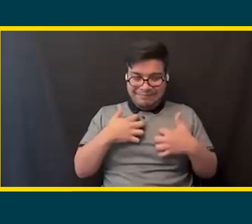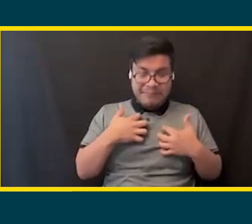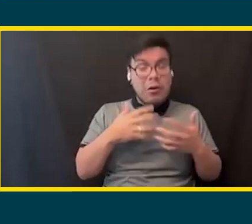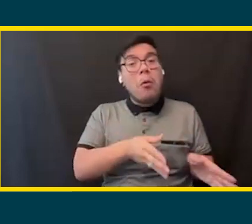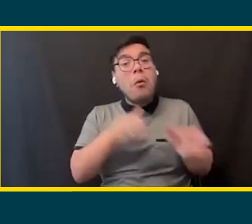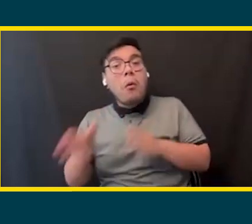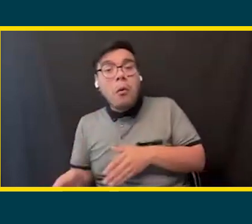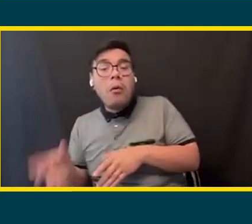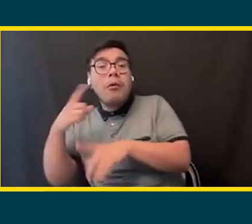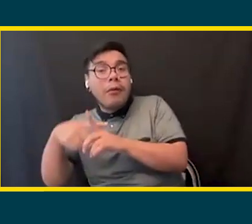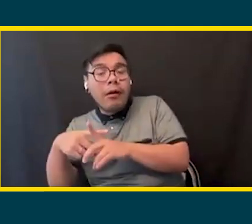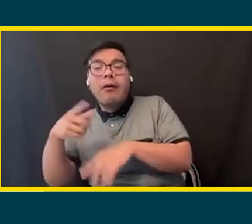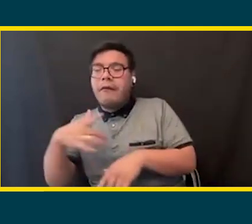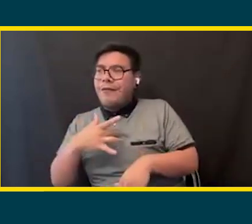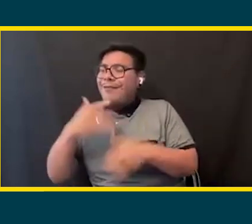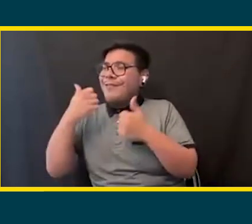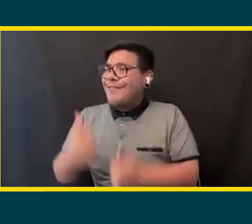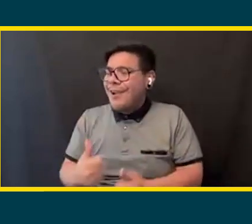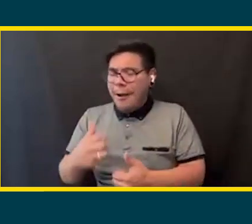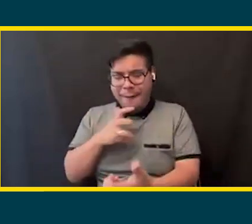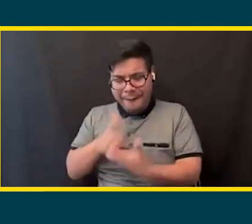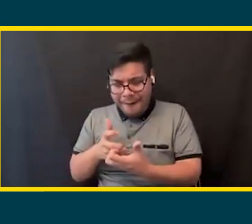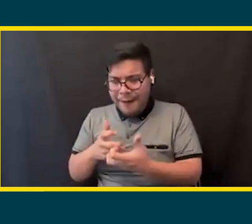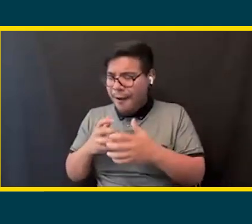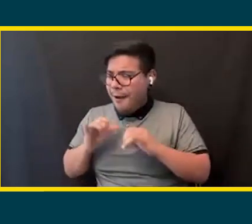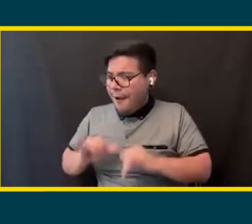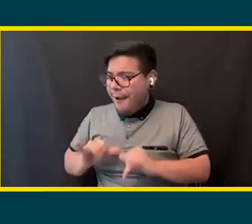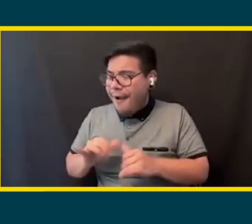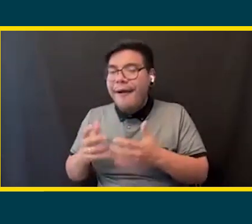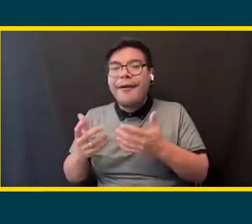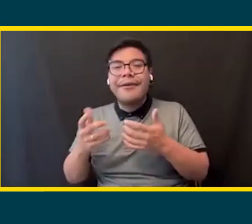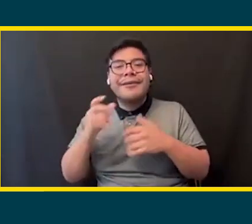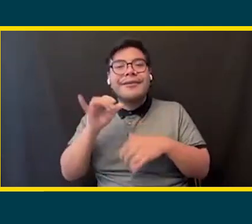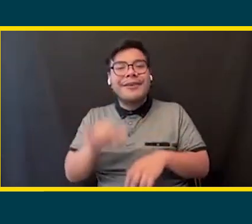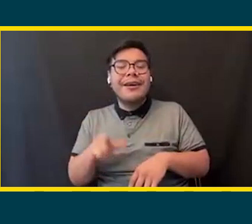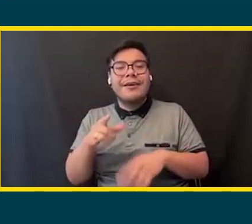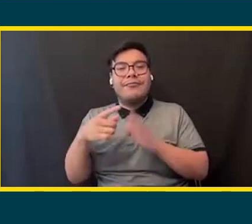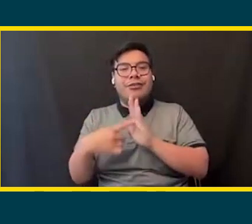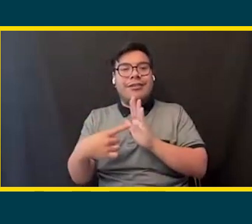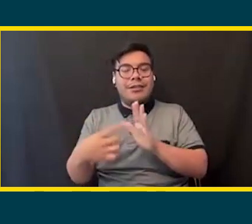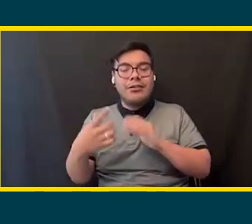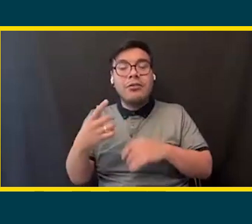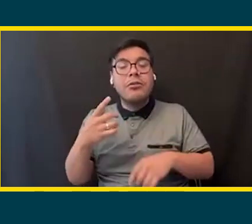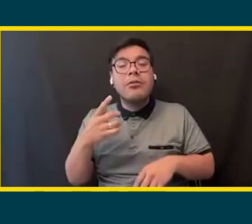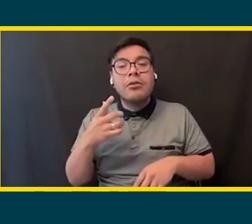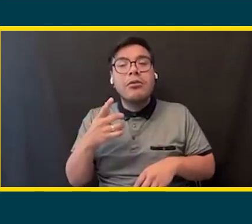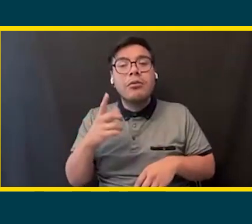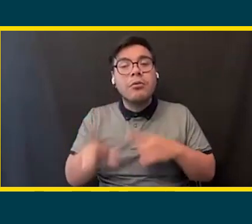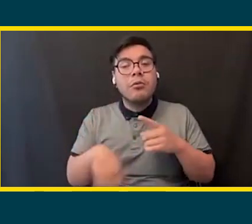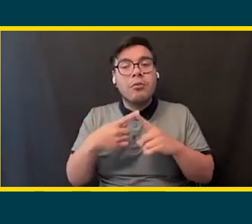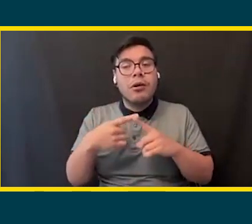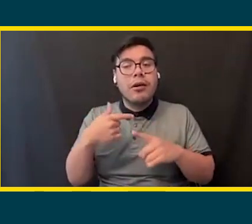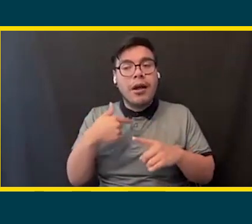being yourself. And the presentation that you have. When I was kind of in also like